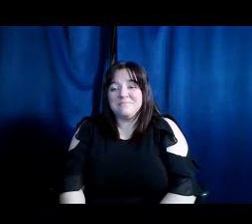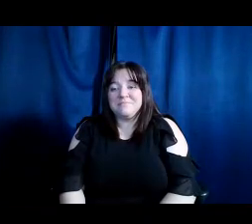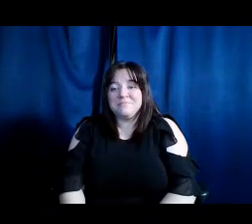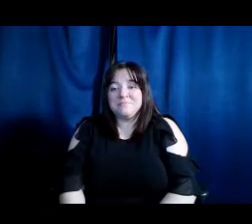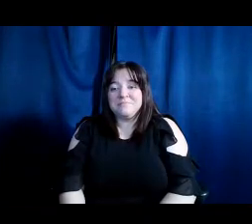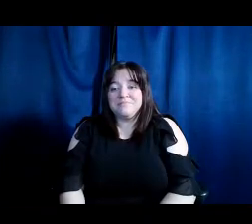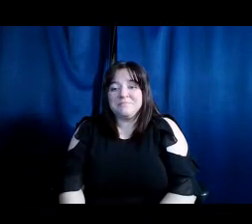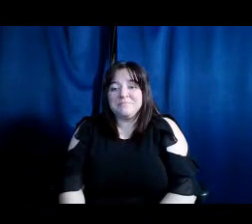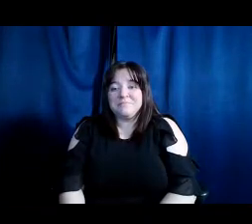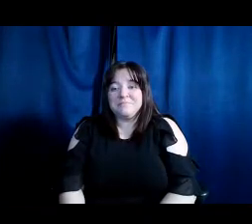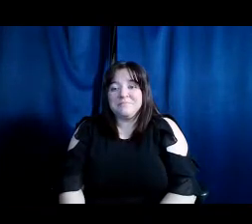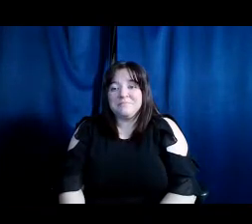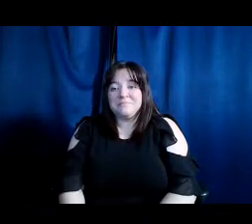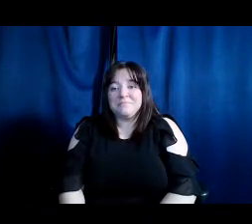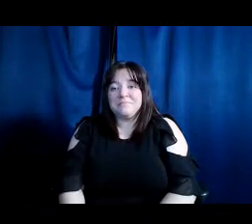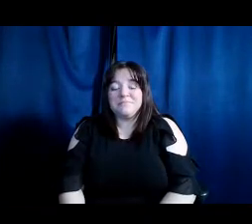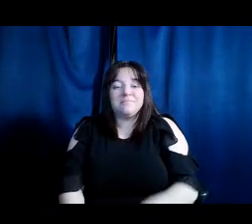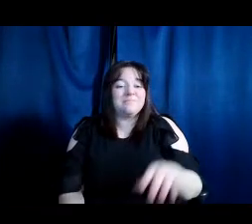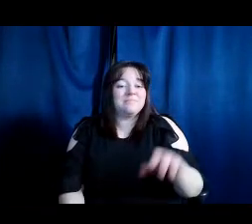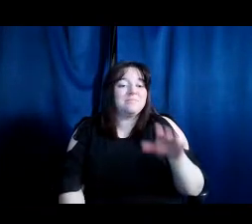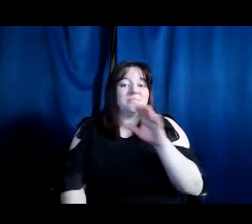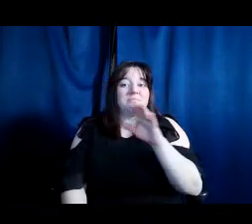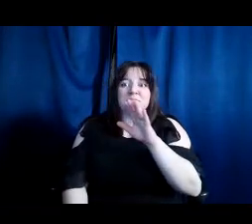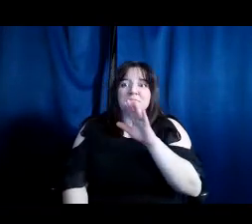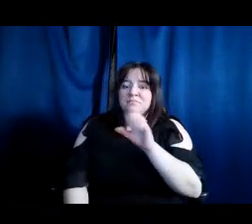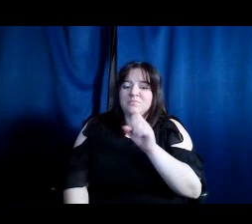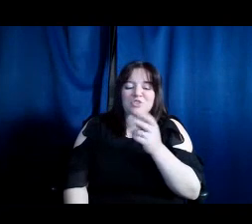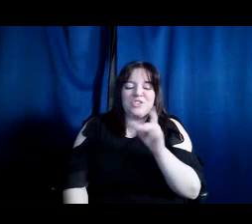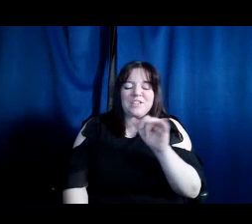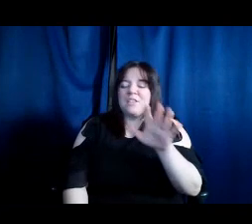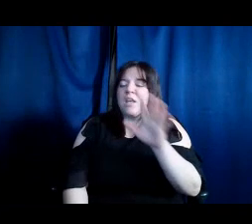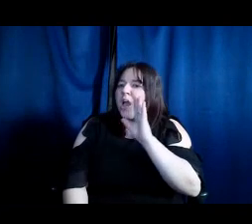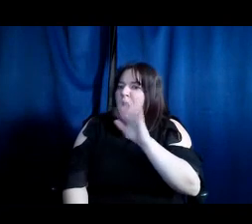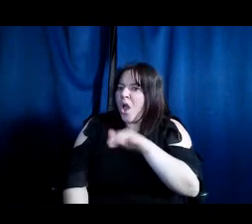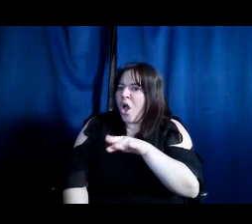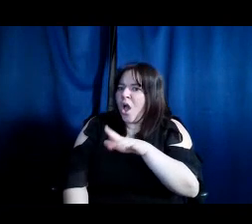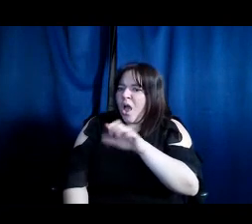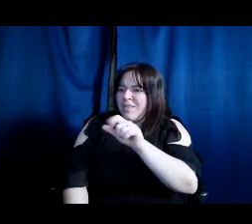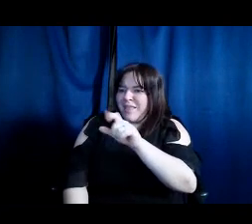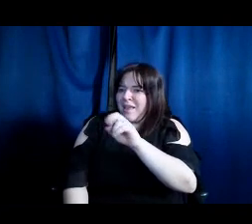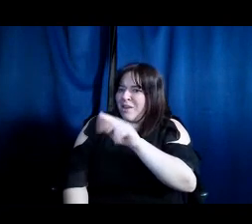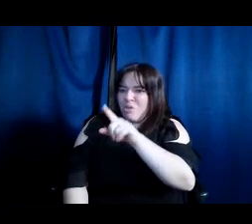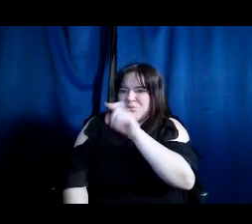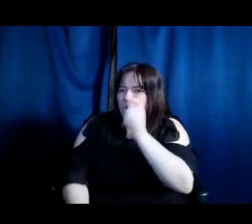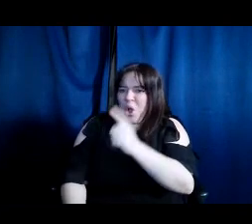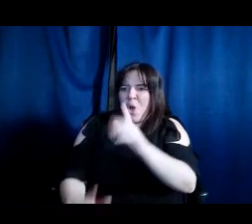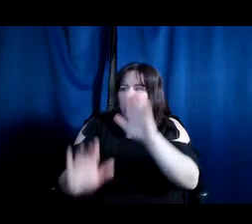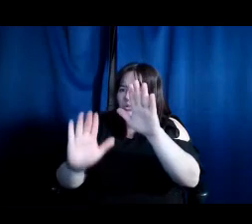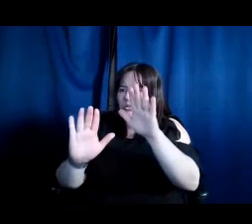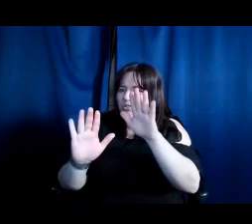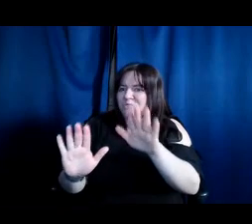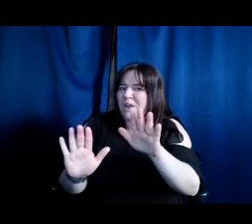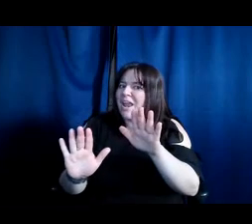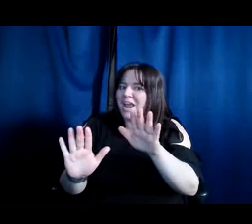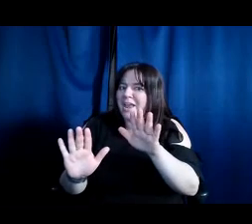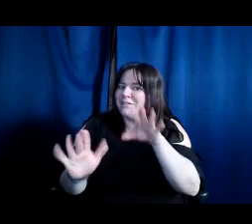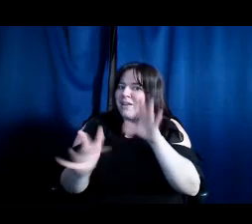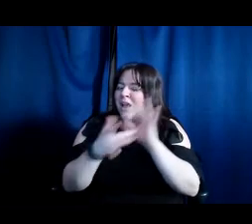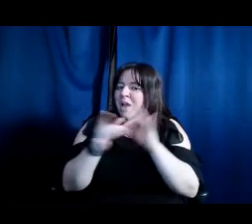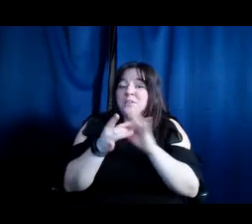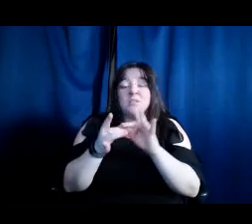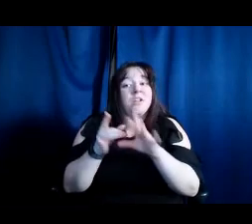Well, Alanna, those were all great suggestions, weren't they? And they're right. It makes us think it's time for cake. But we're going to